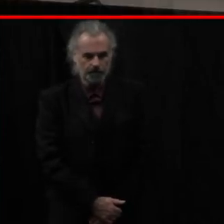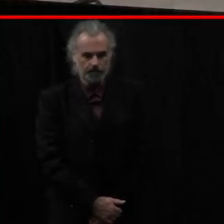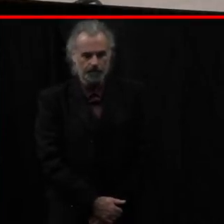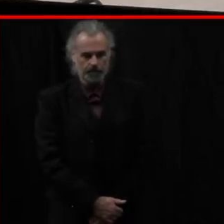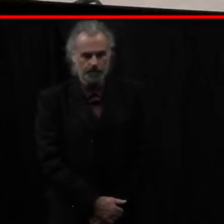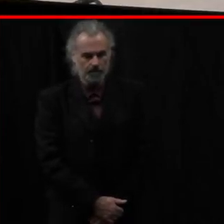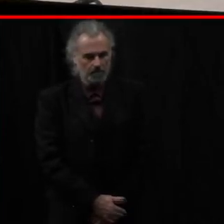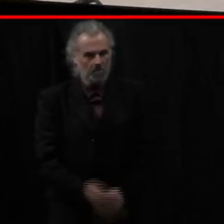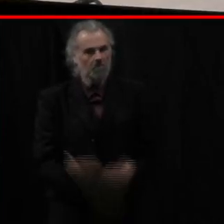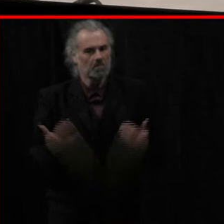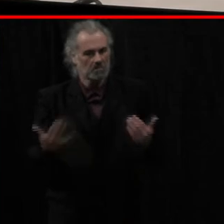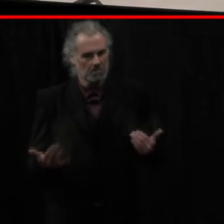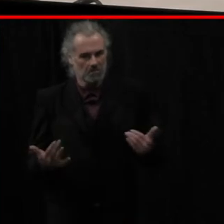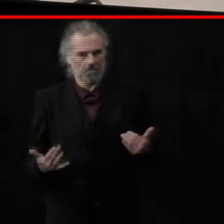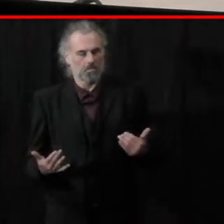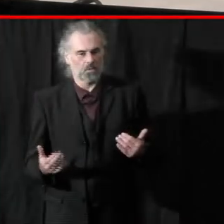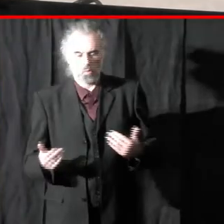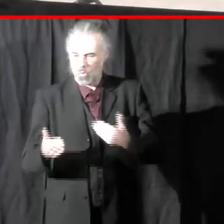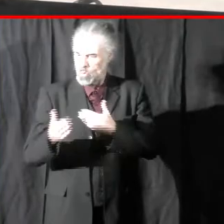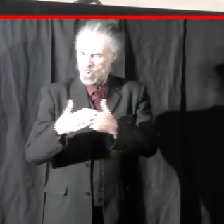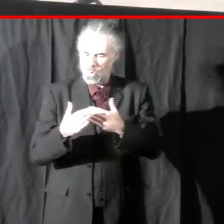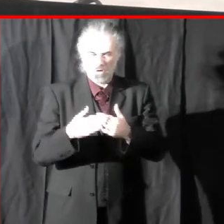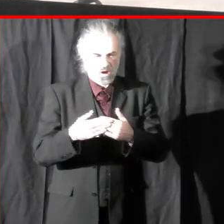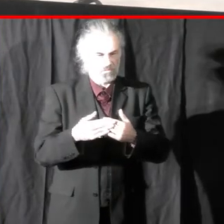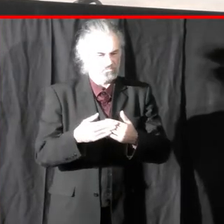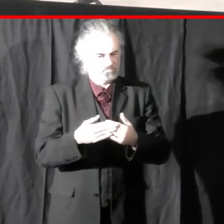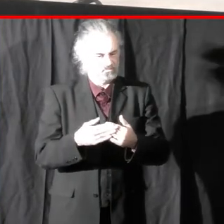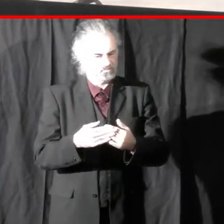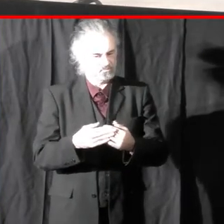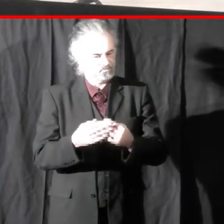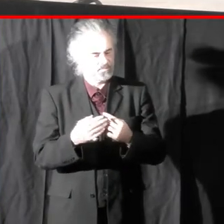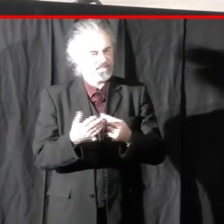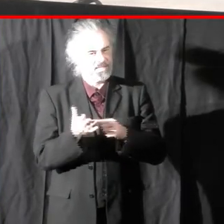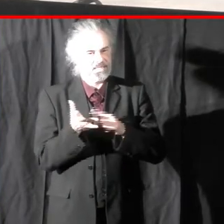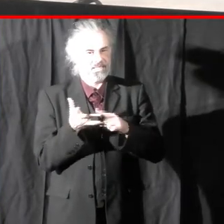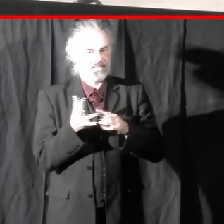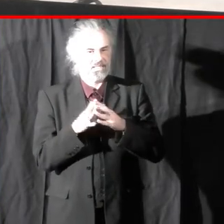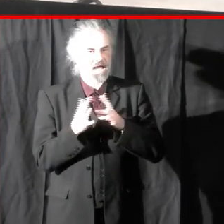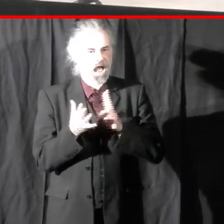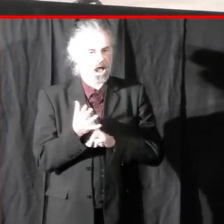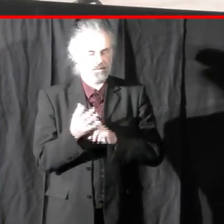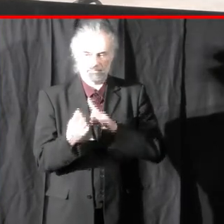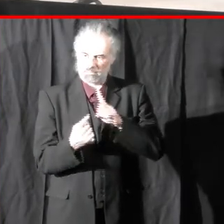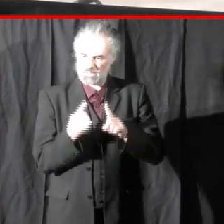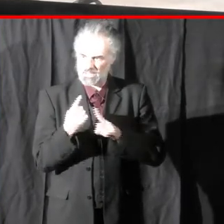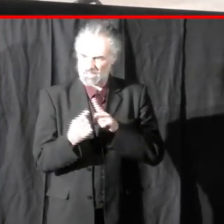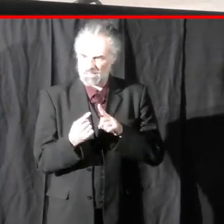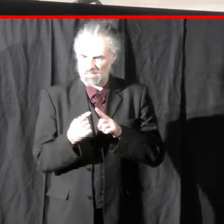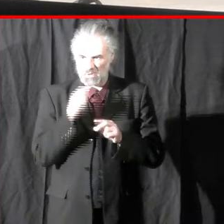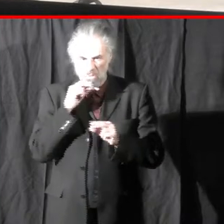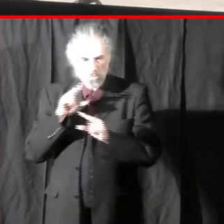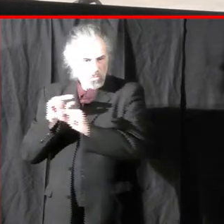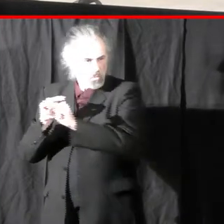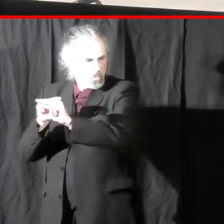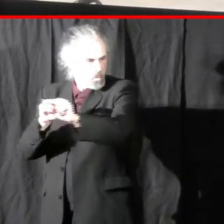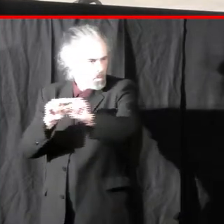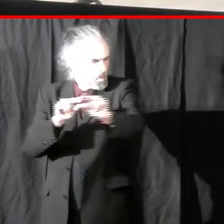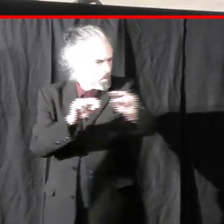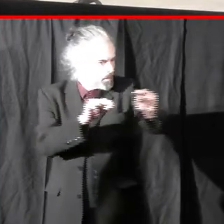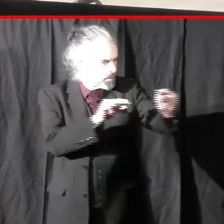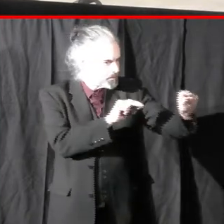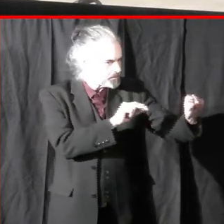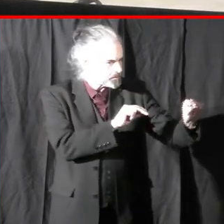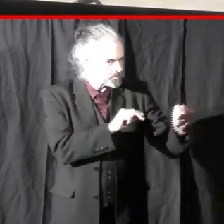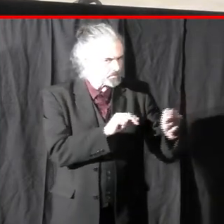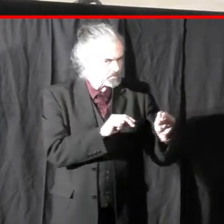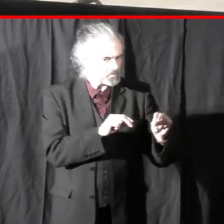So they call a town meeting, and word spreads around the town. There's a bit of